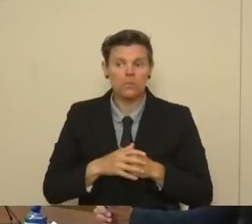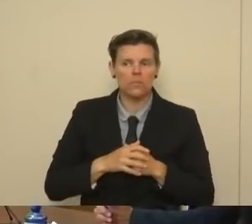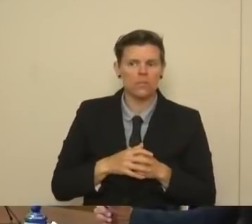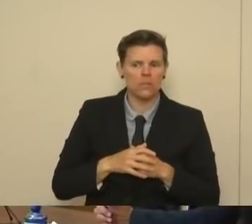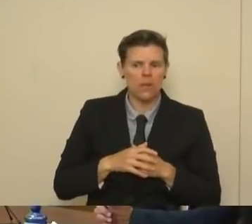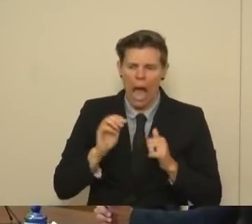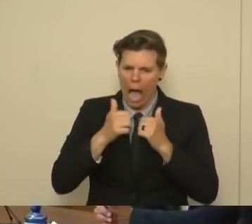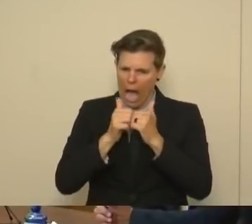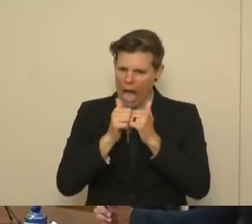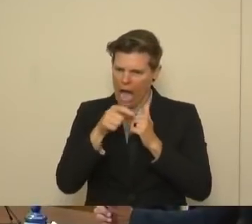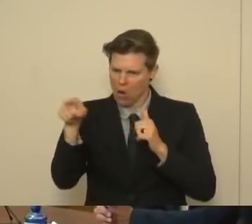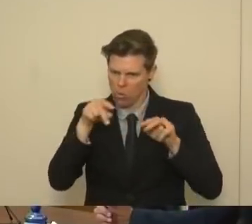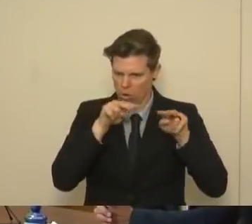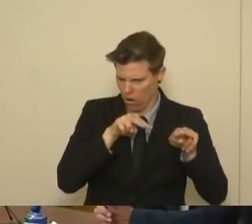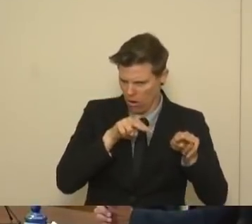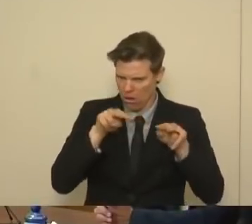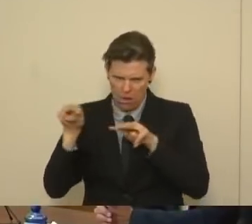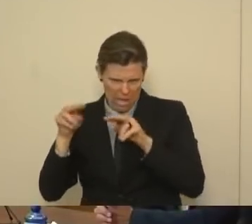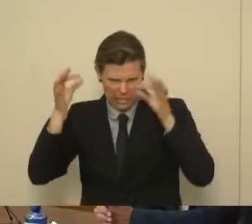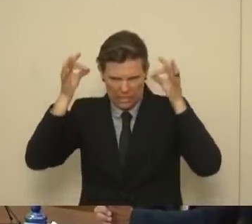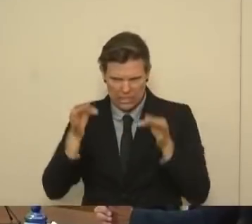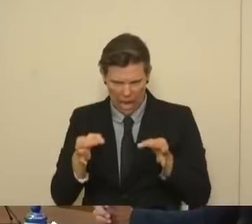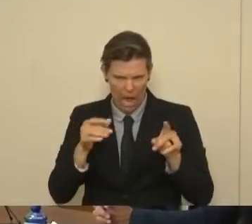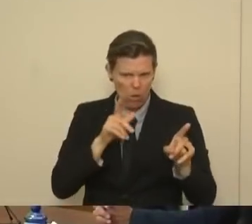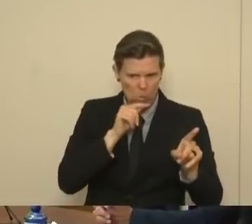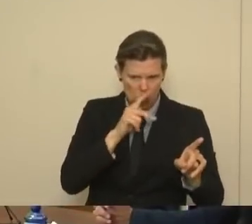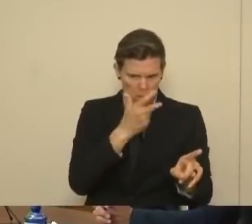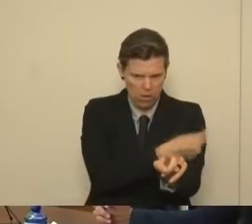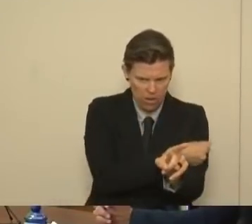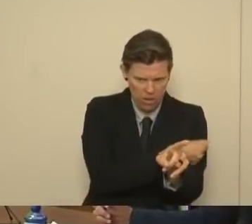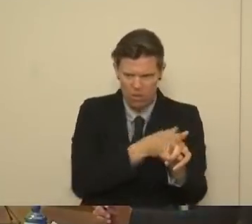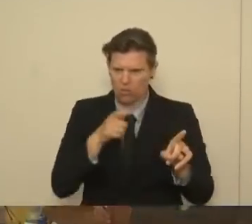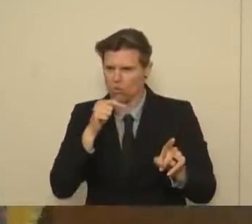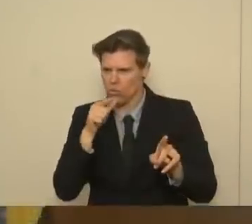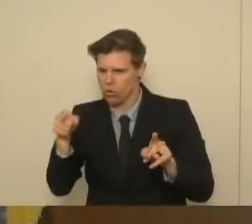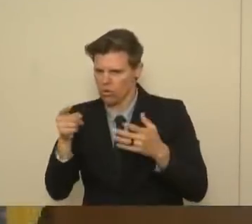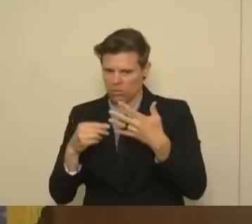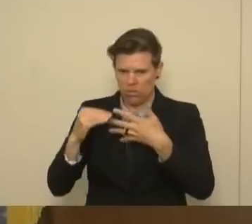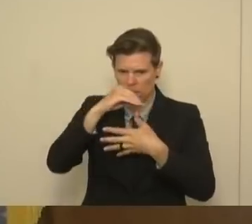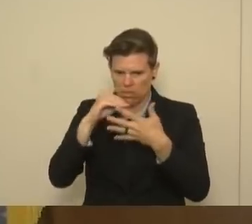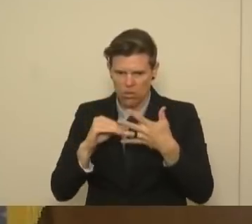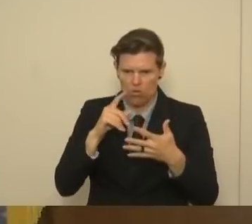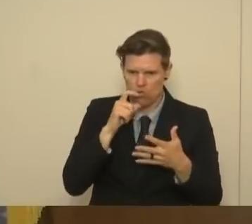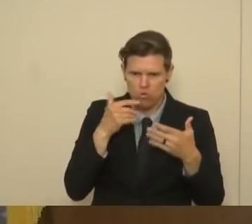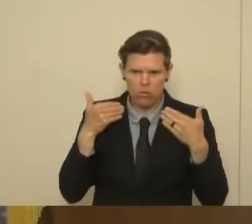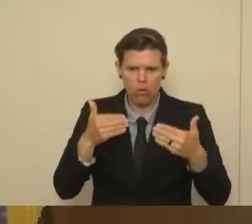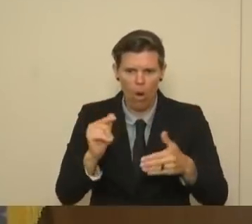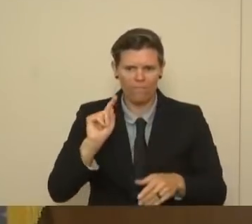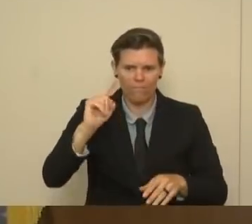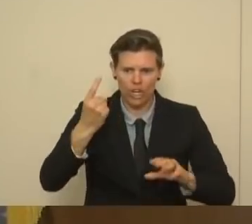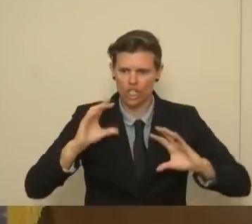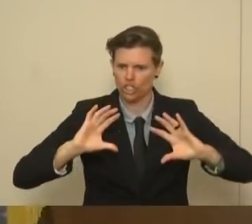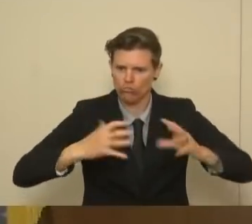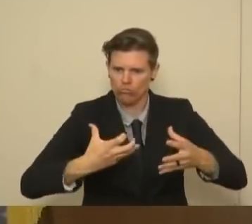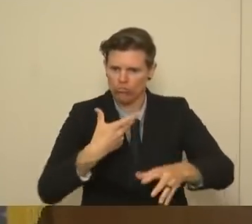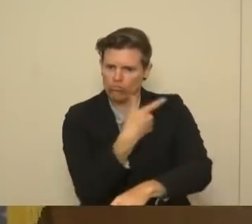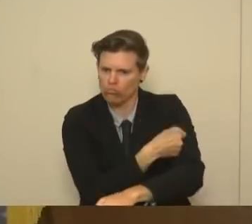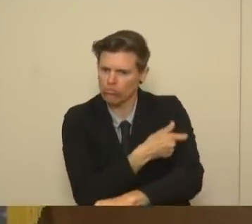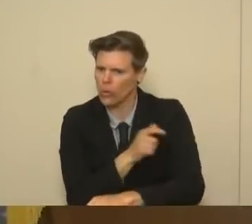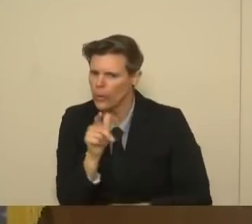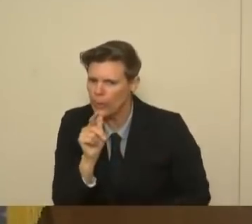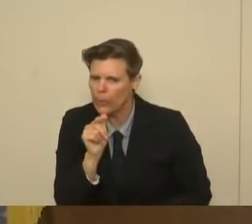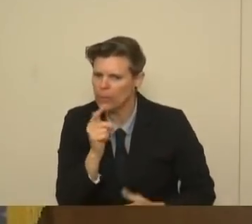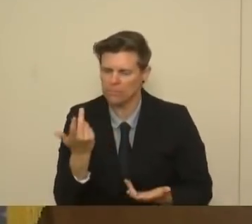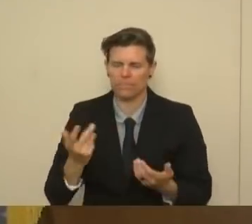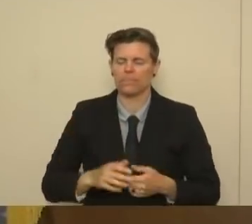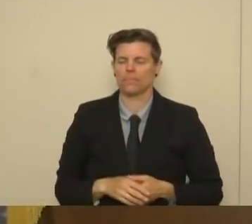once it is here? Thank you. All right, so Dr. Scrace, I'm going to start with the last part of that question, which is who